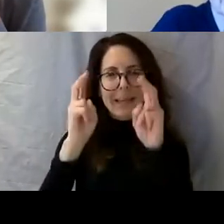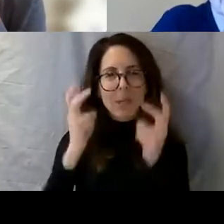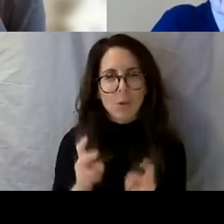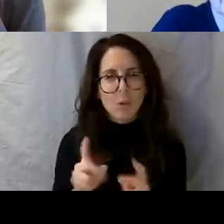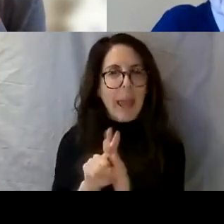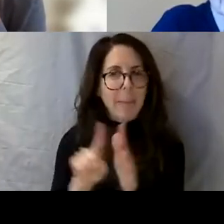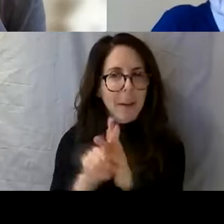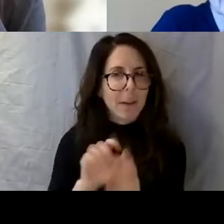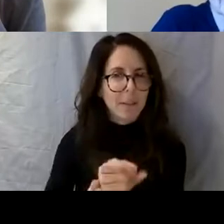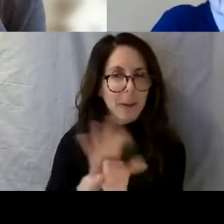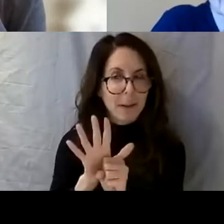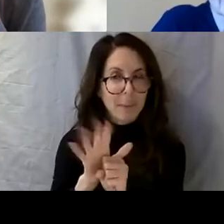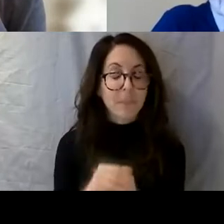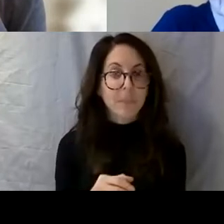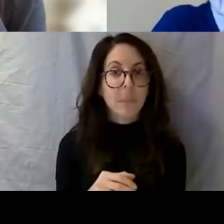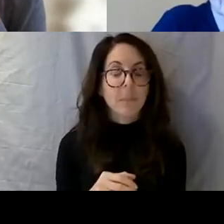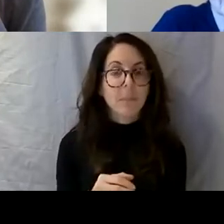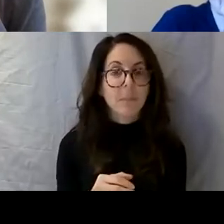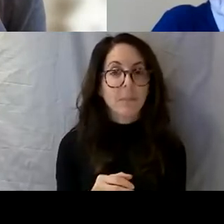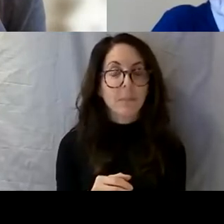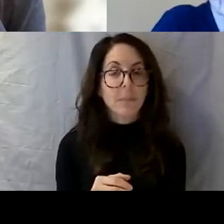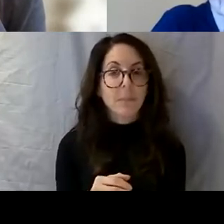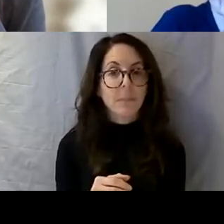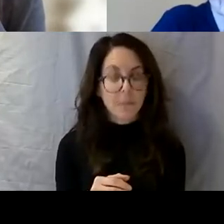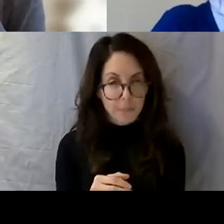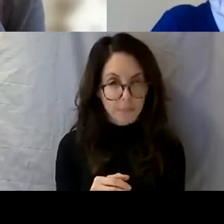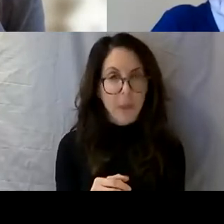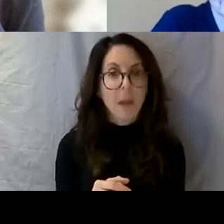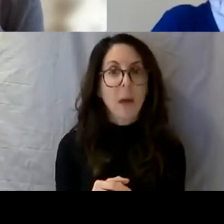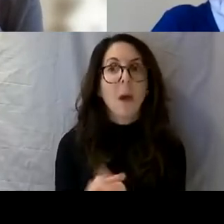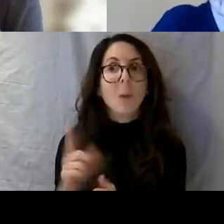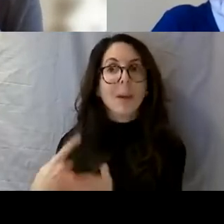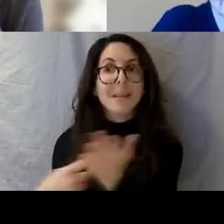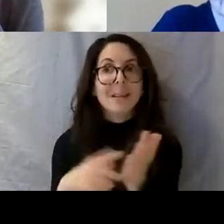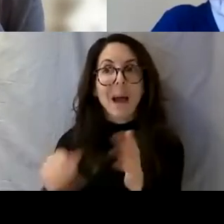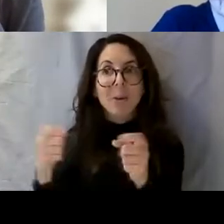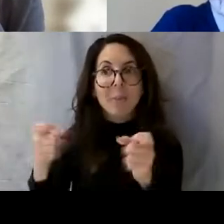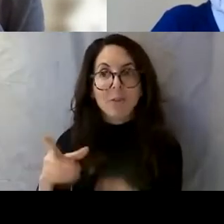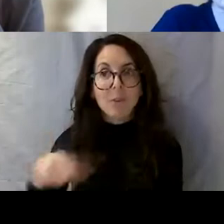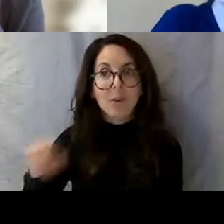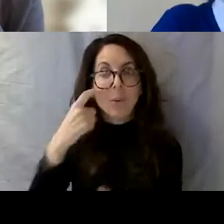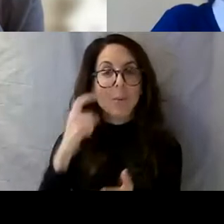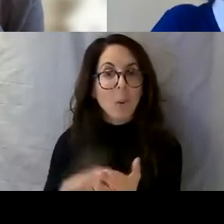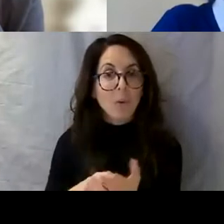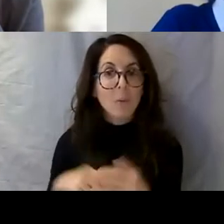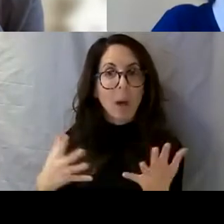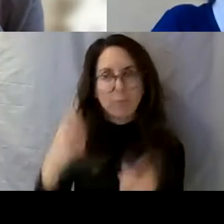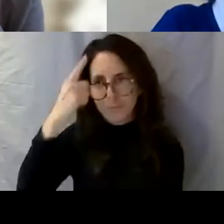up. And maybe one thing that emerges from that conversation with other managers is that we decided together that we